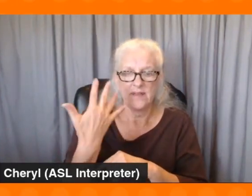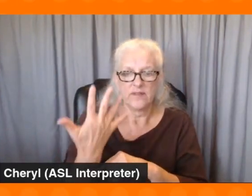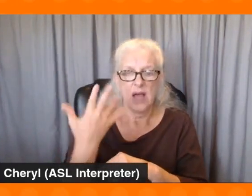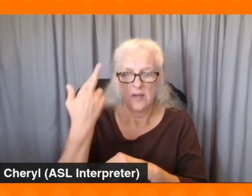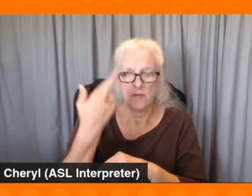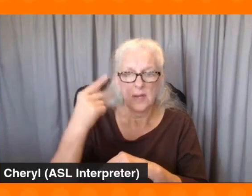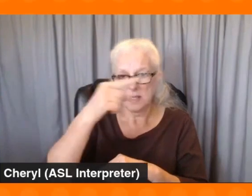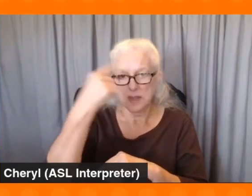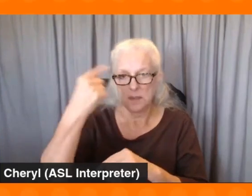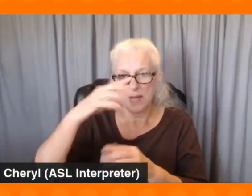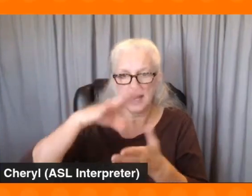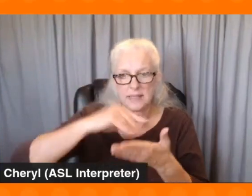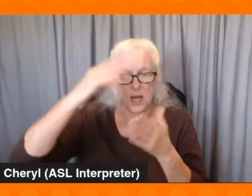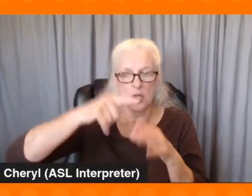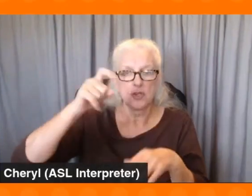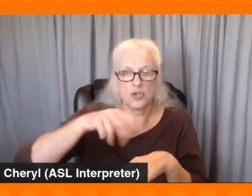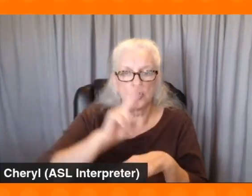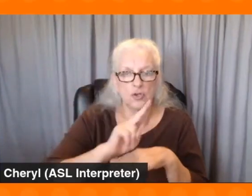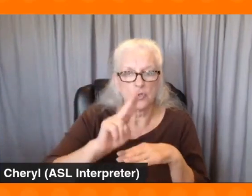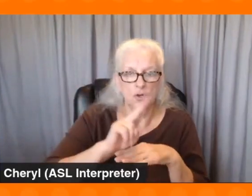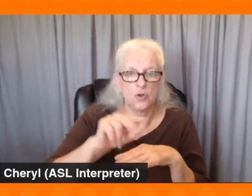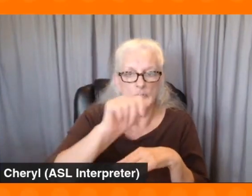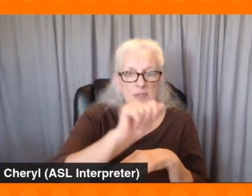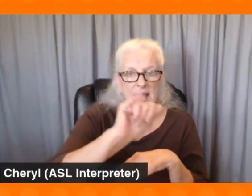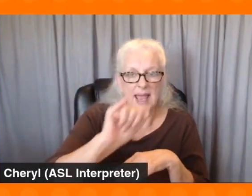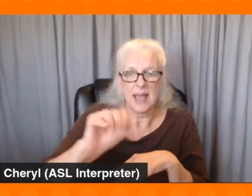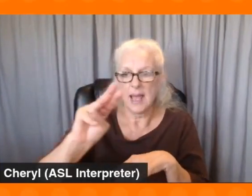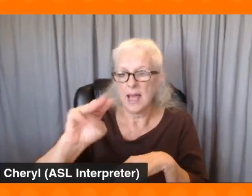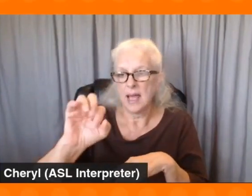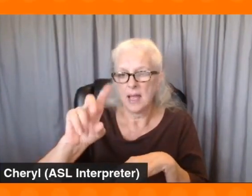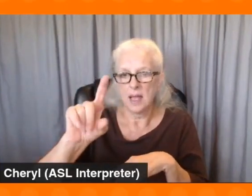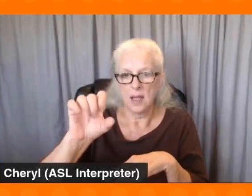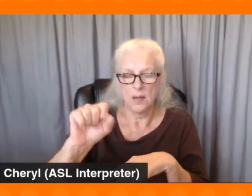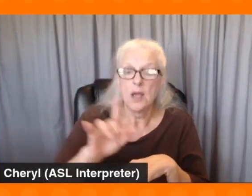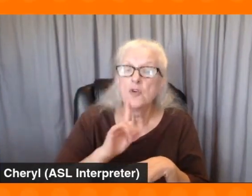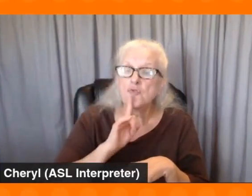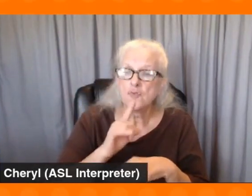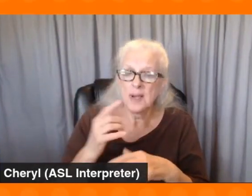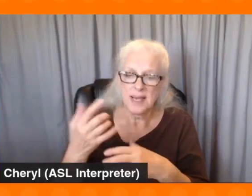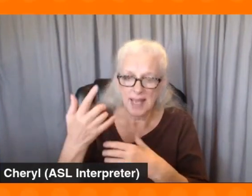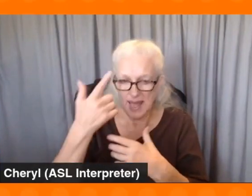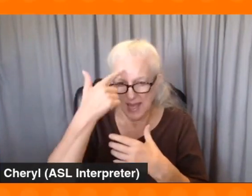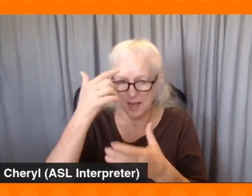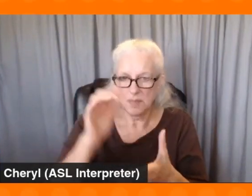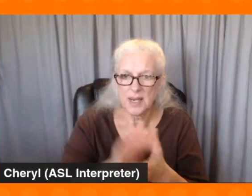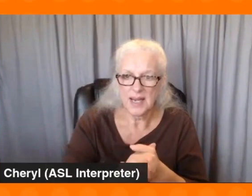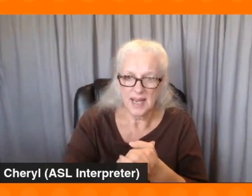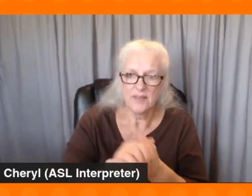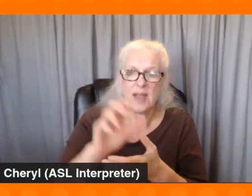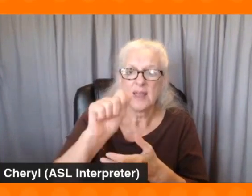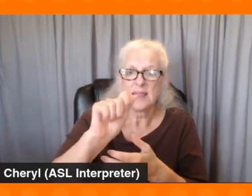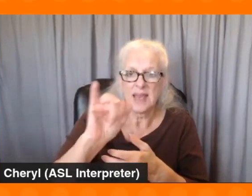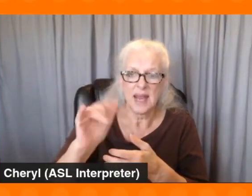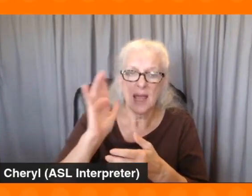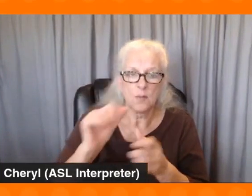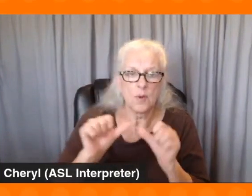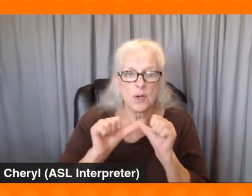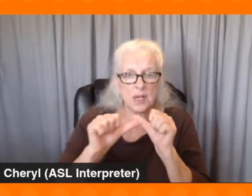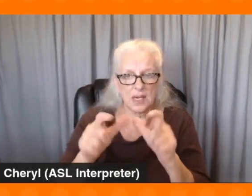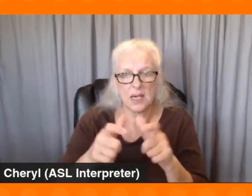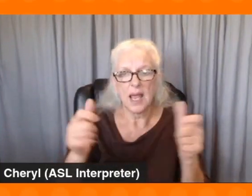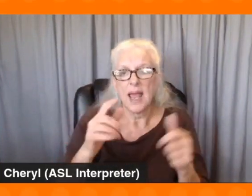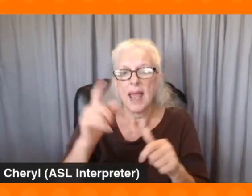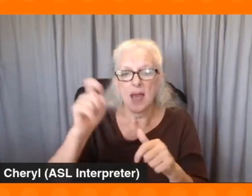learn about and use AI models. I strongly believe that AI is a field that's going to continue to grow, and we need all